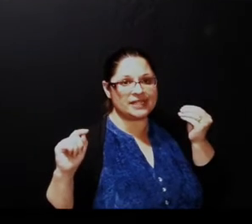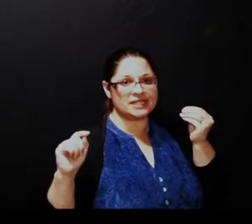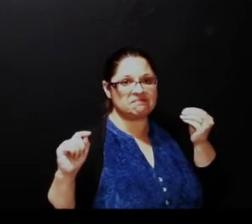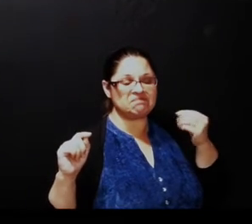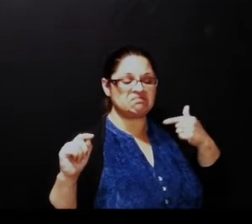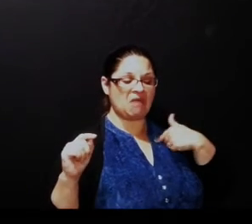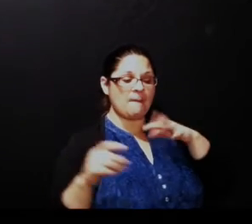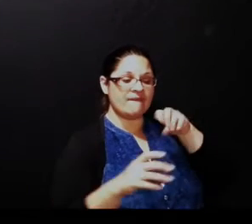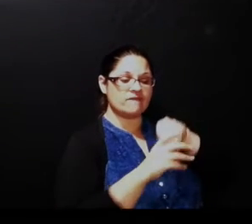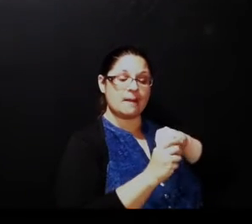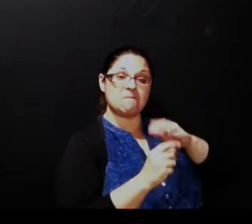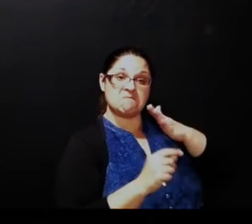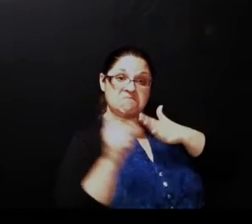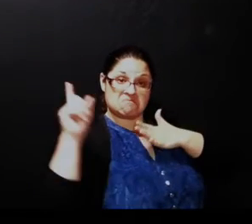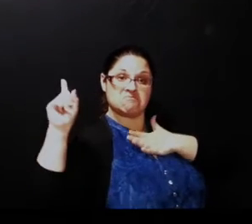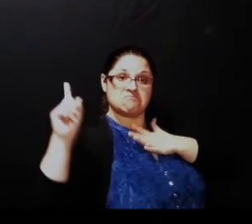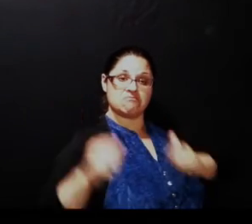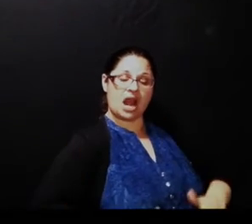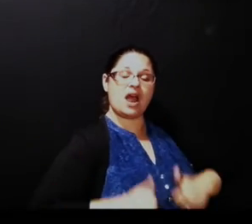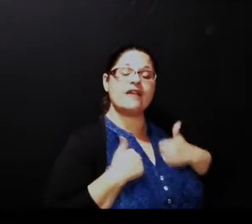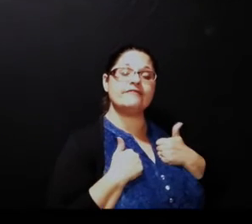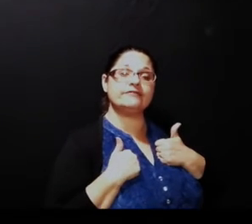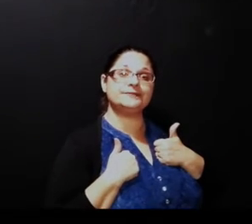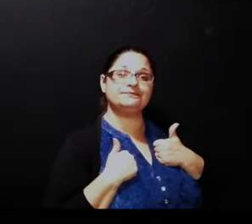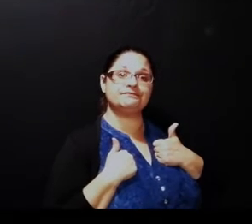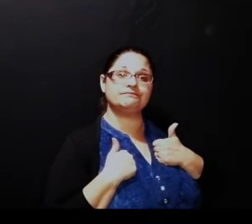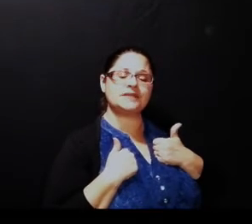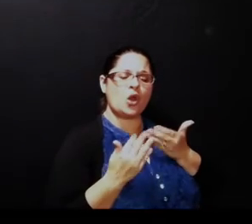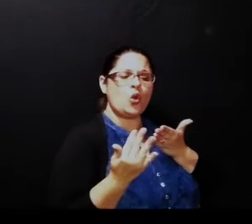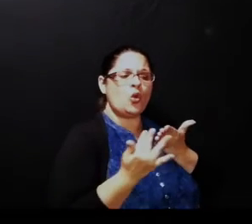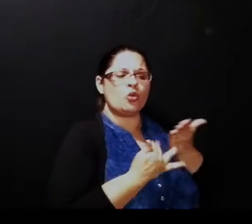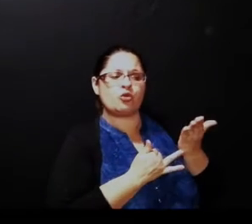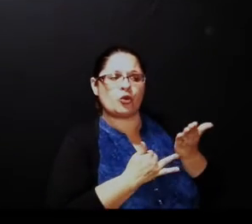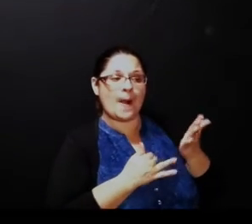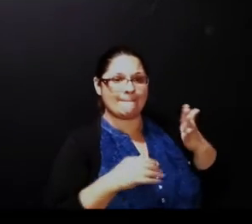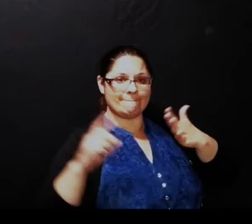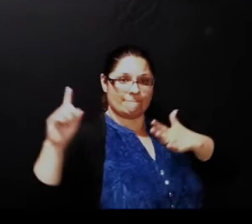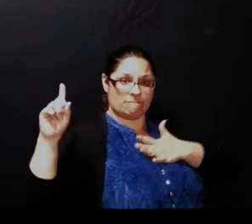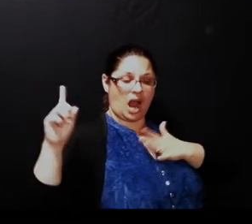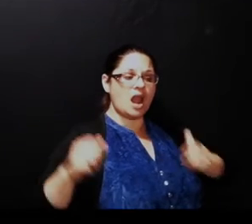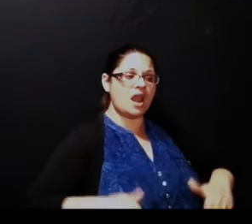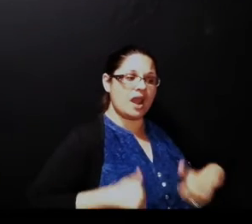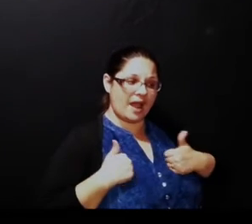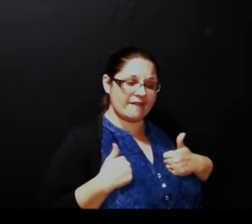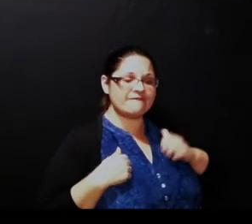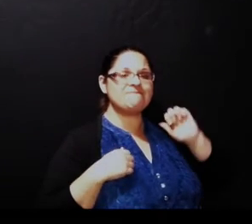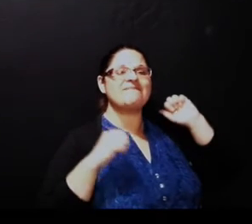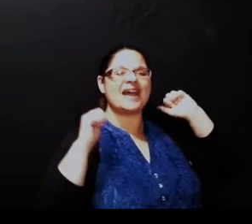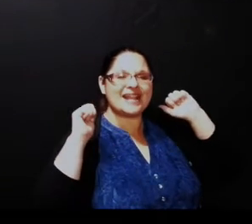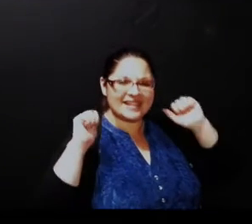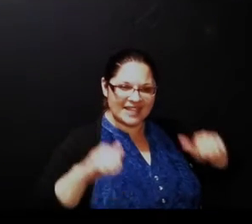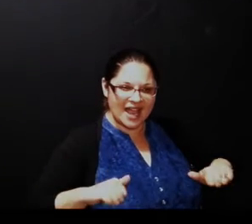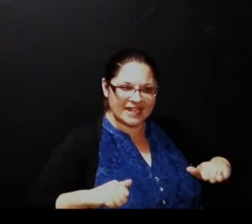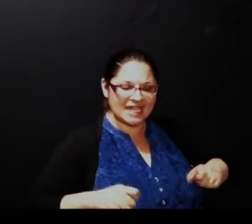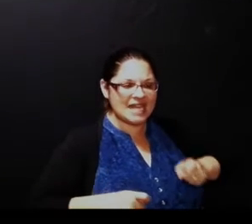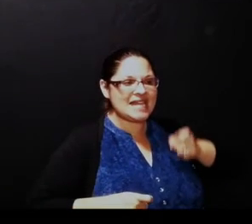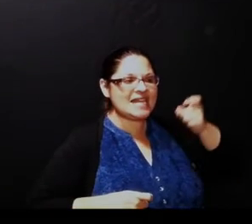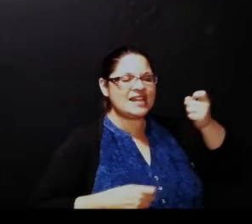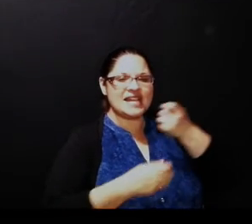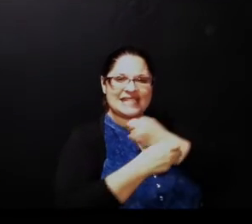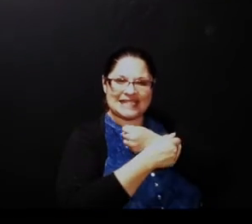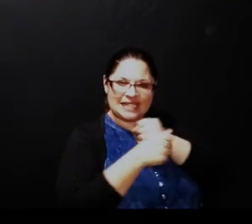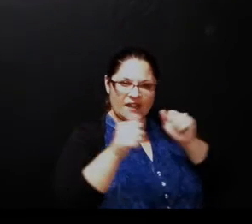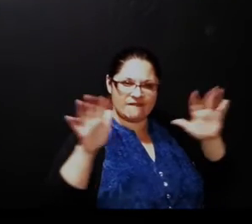one individual death on the cross as the very Son of God, I can produce salvation for every person